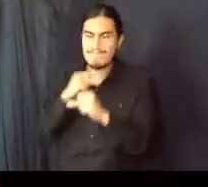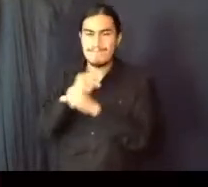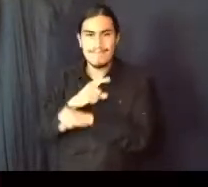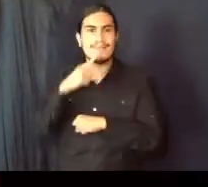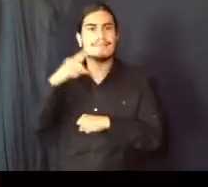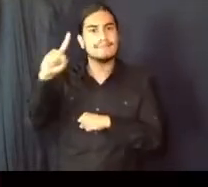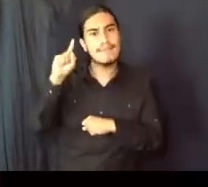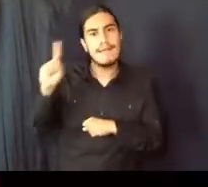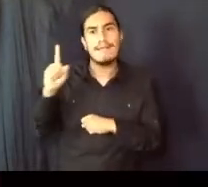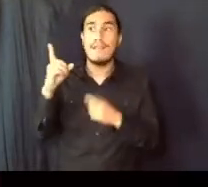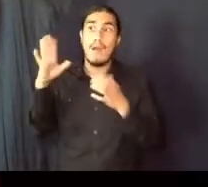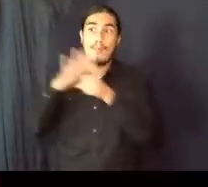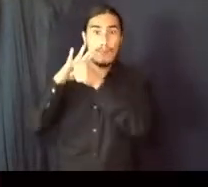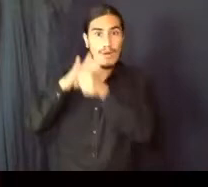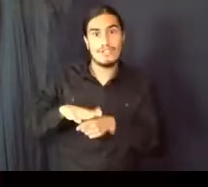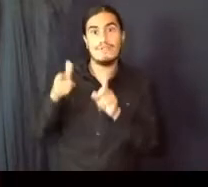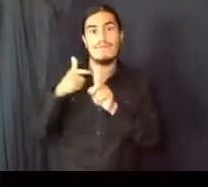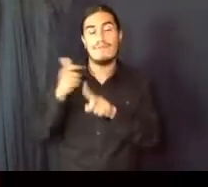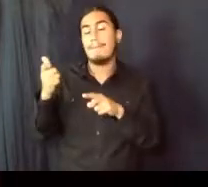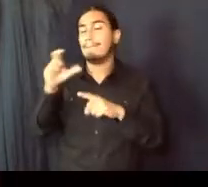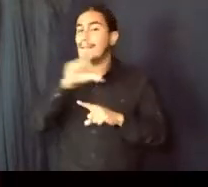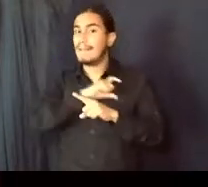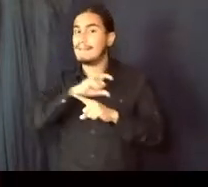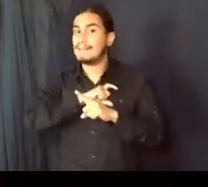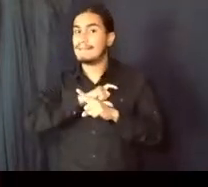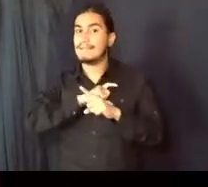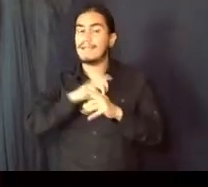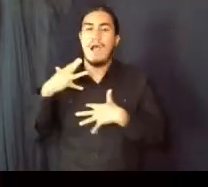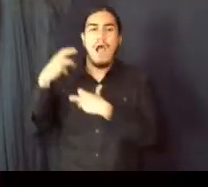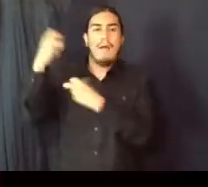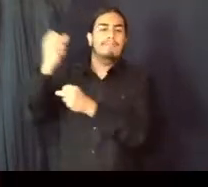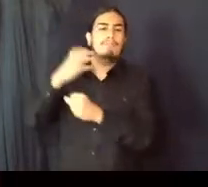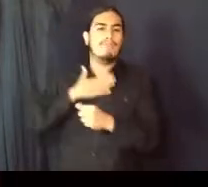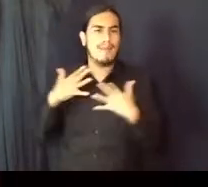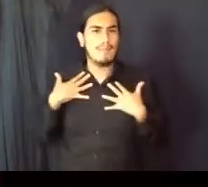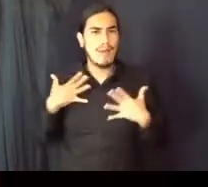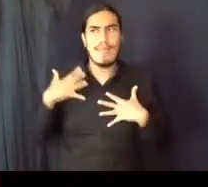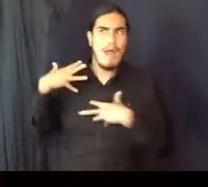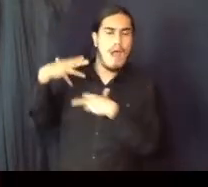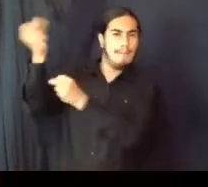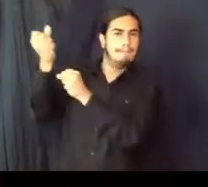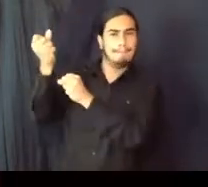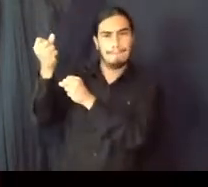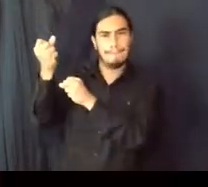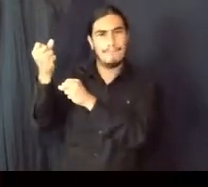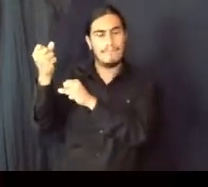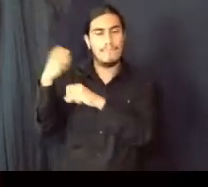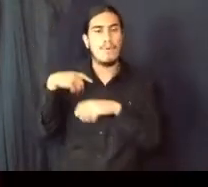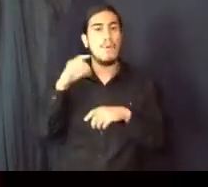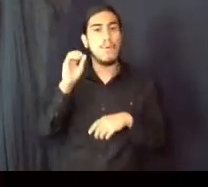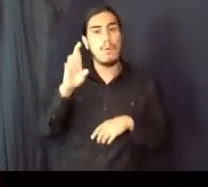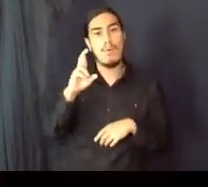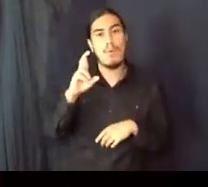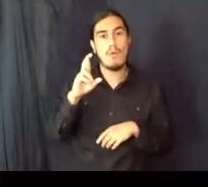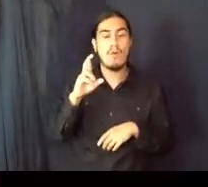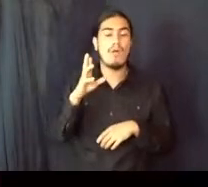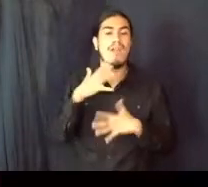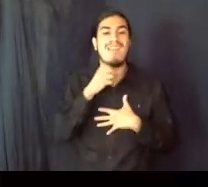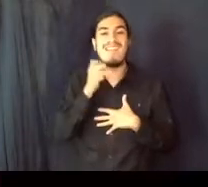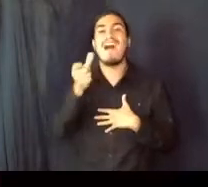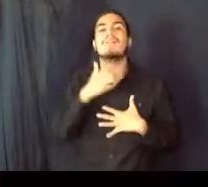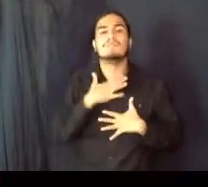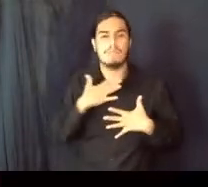her breath. Combat breathing, or better, unbreathing, as in a constant state of